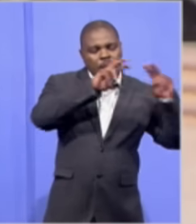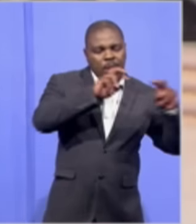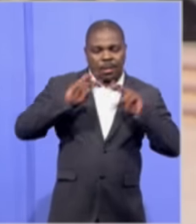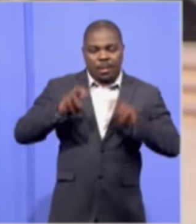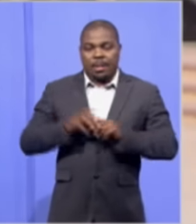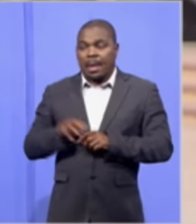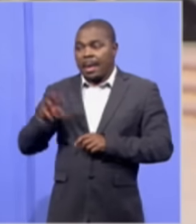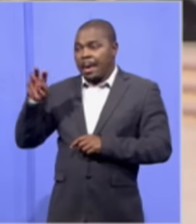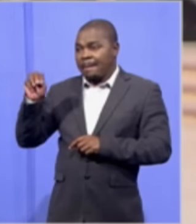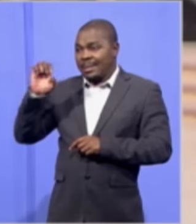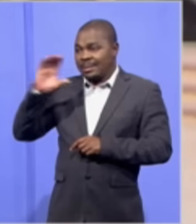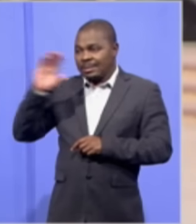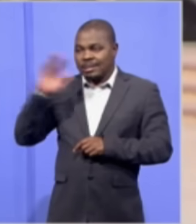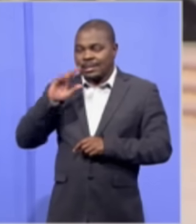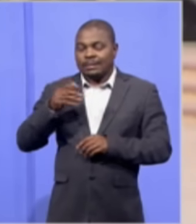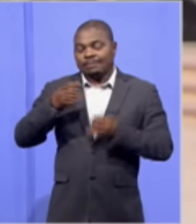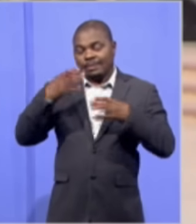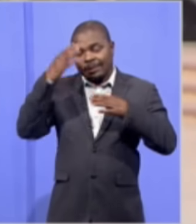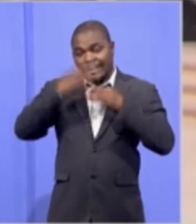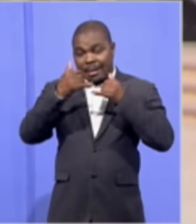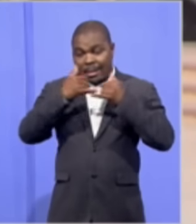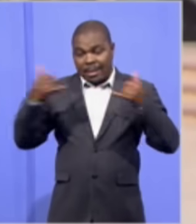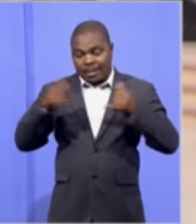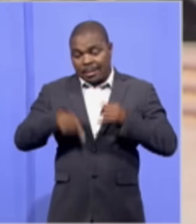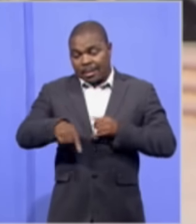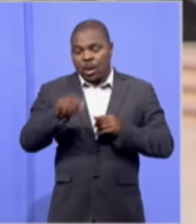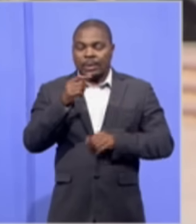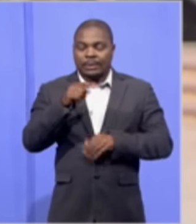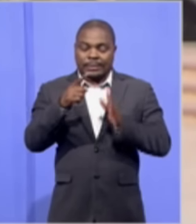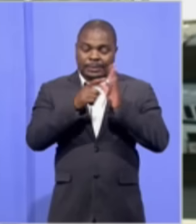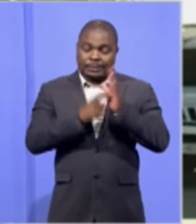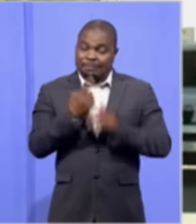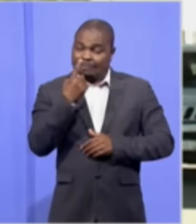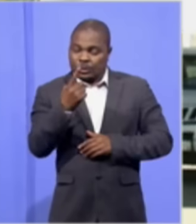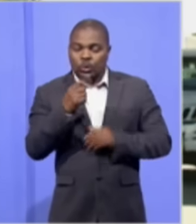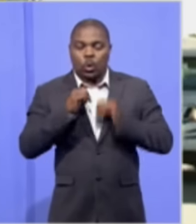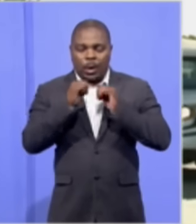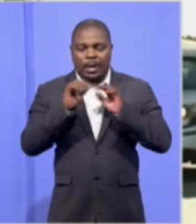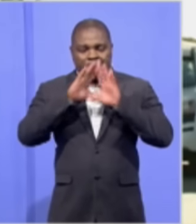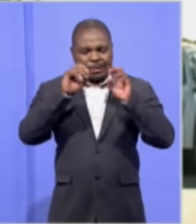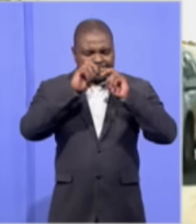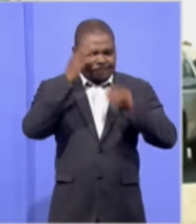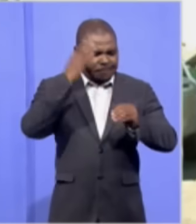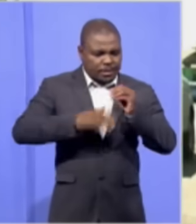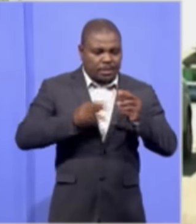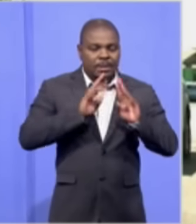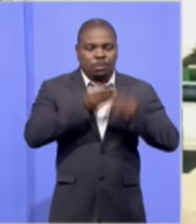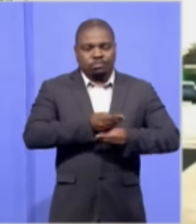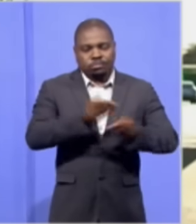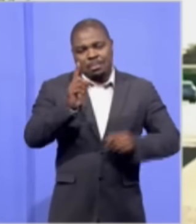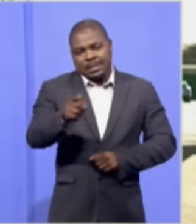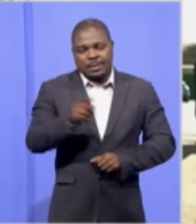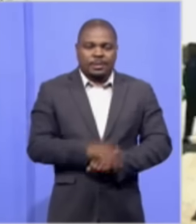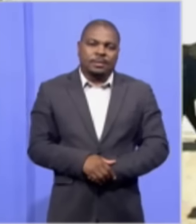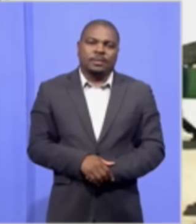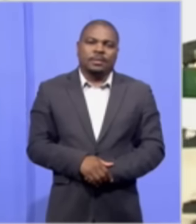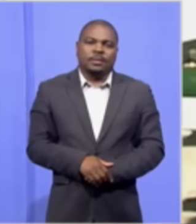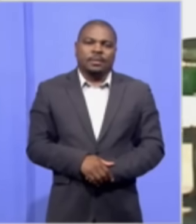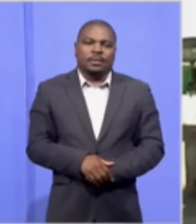o re file deadline ya di 1 tsa August gore reporto e bitswile sentle indihihi SABC